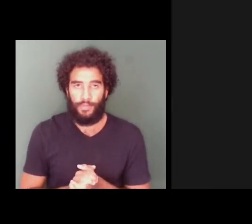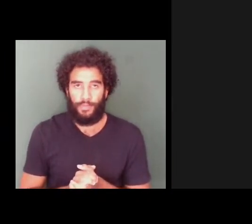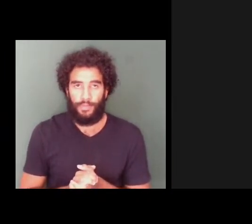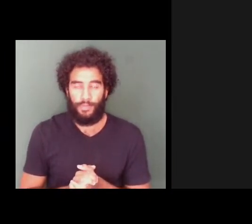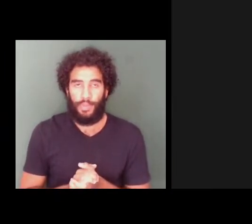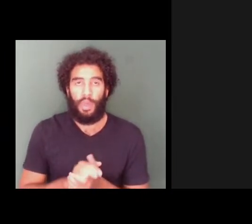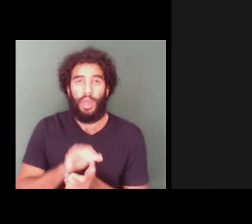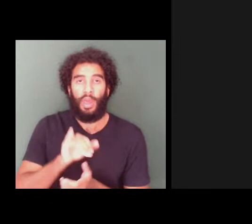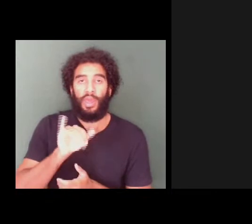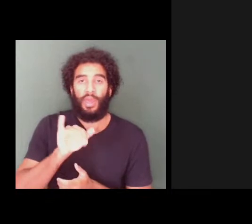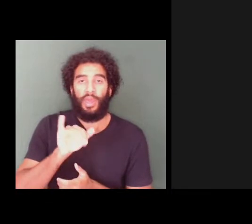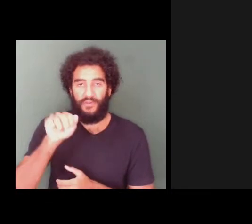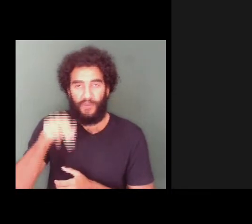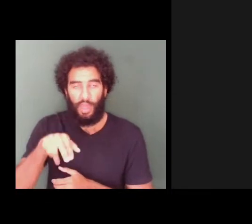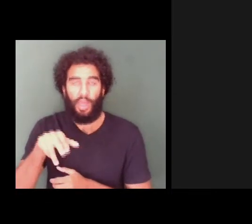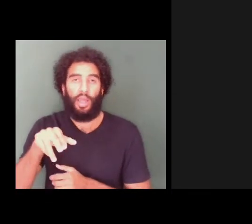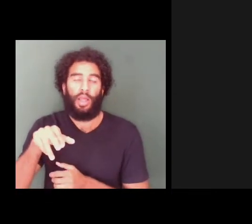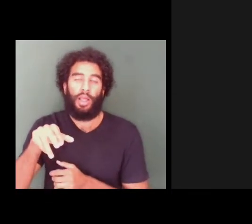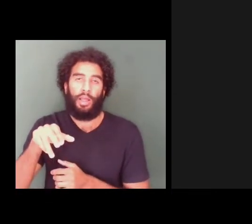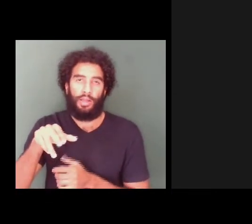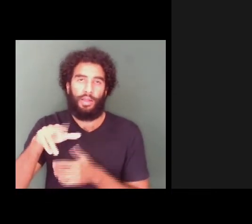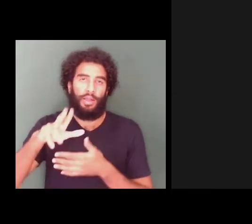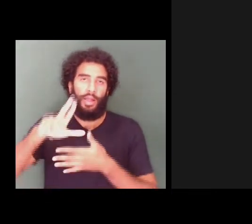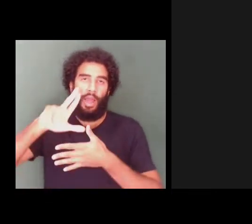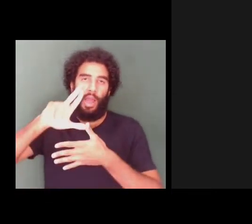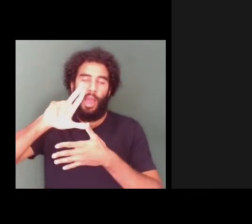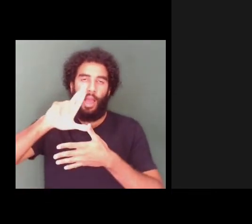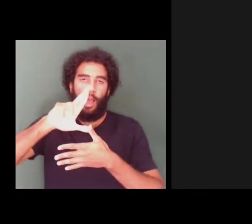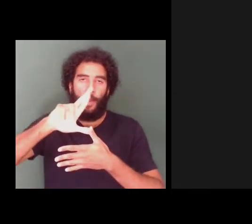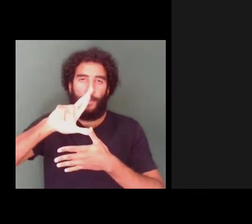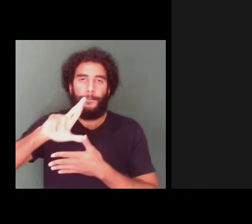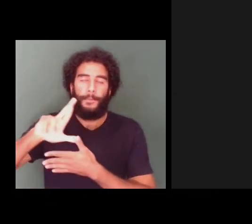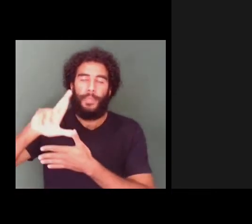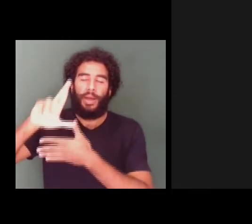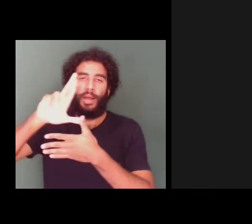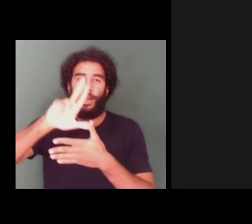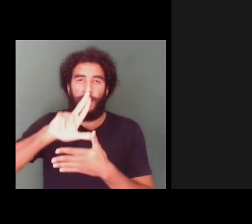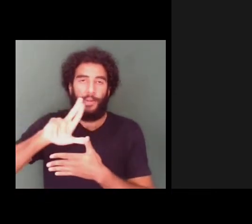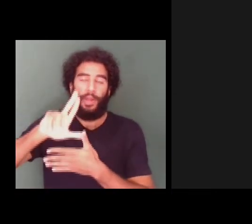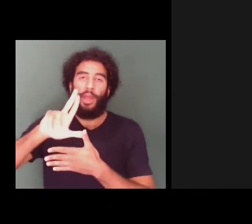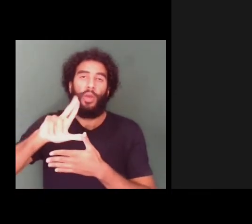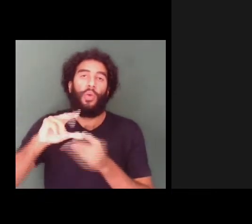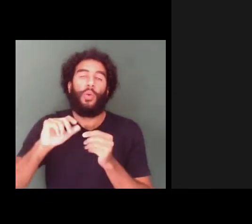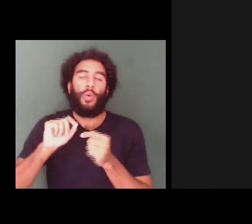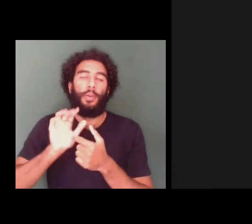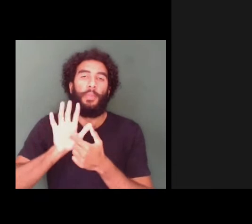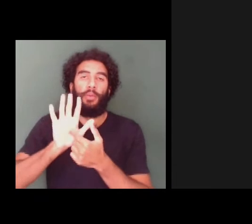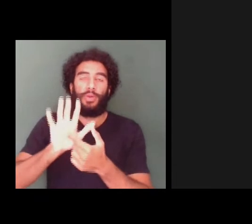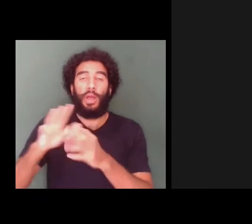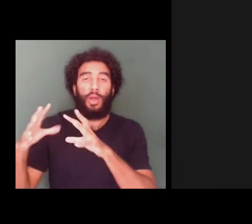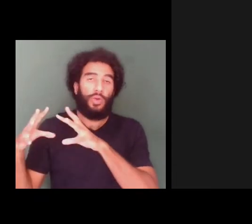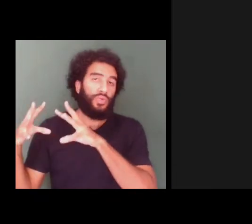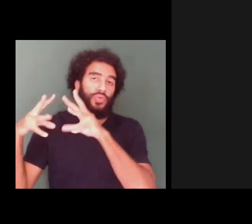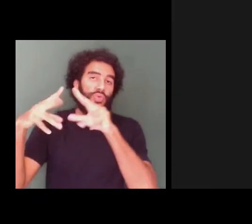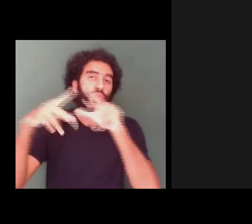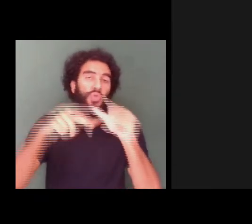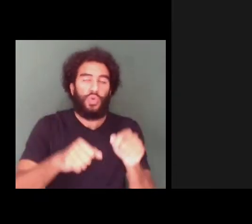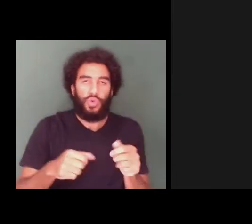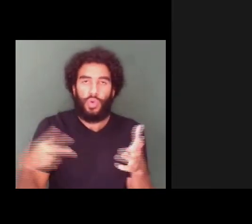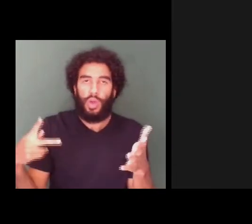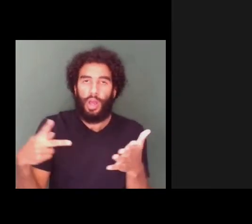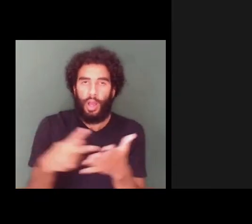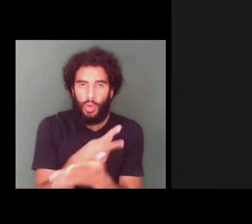también hecho acciones so that I can show that IPFA here in Latin America has also run